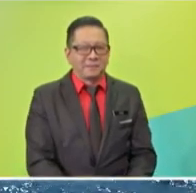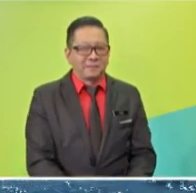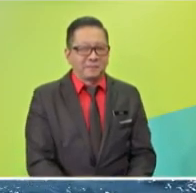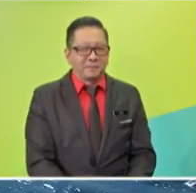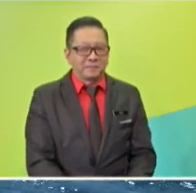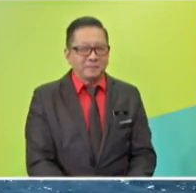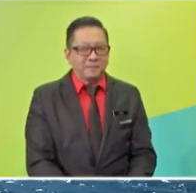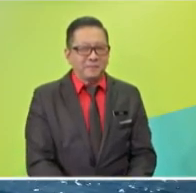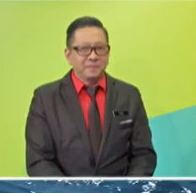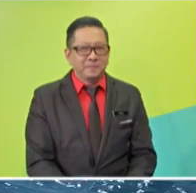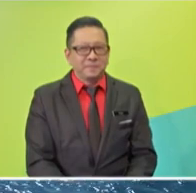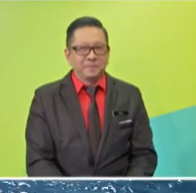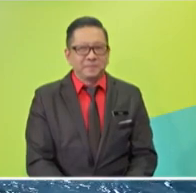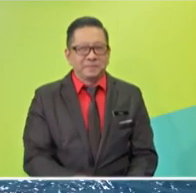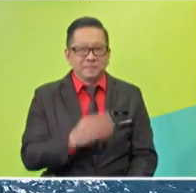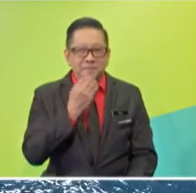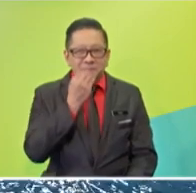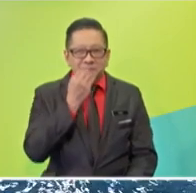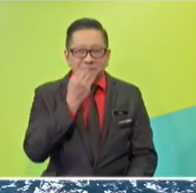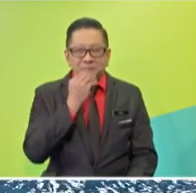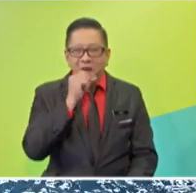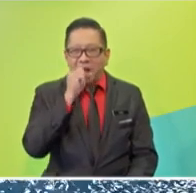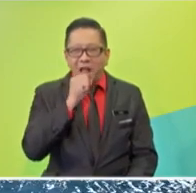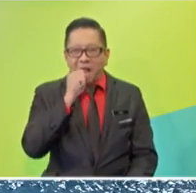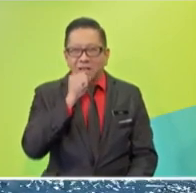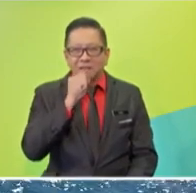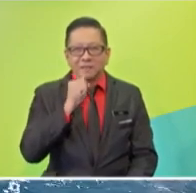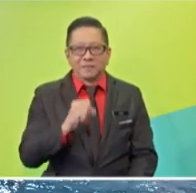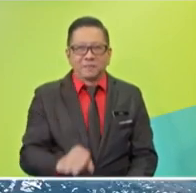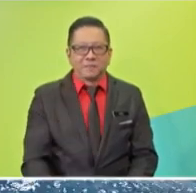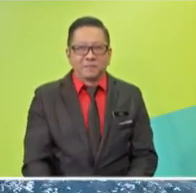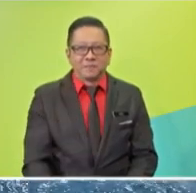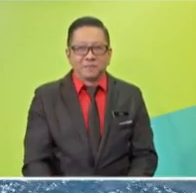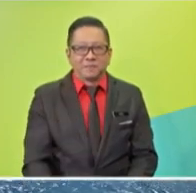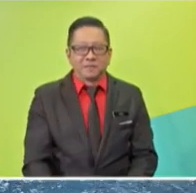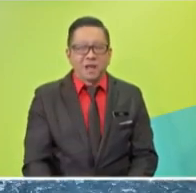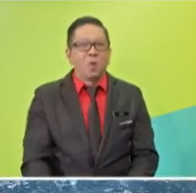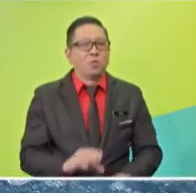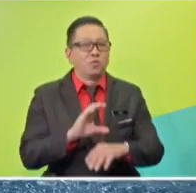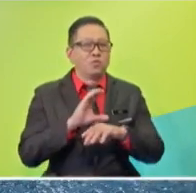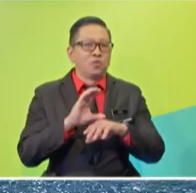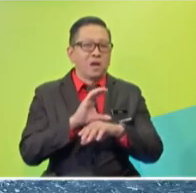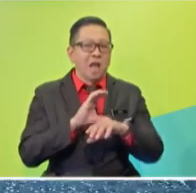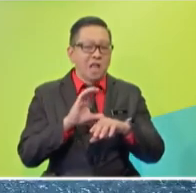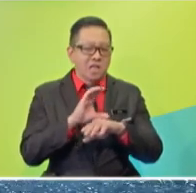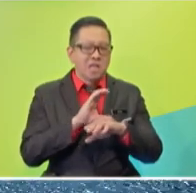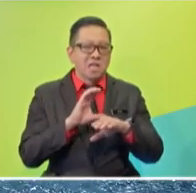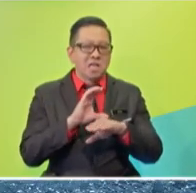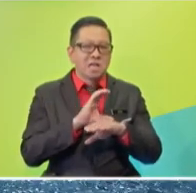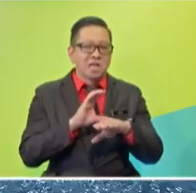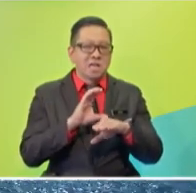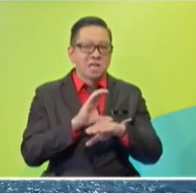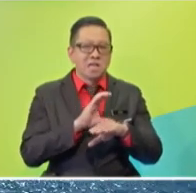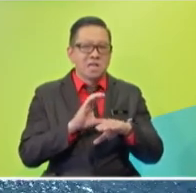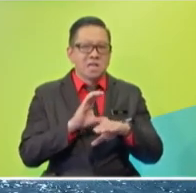He's thinking there. At least something you can actually eat. Yeah. Ah, something you can actually eat. Chocolate. All right, chocolate. Okay.